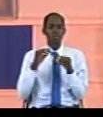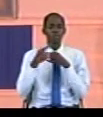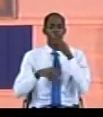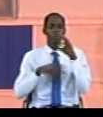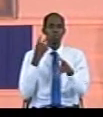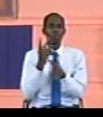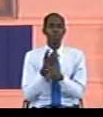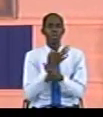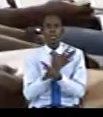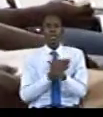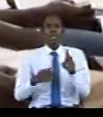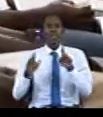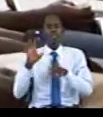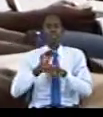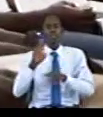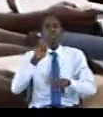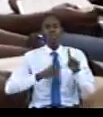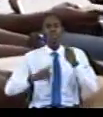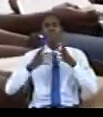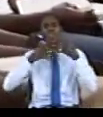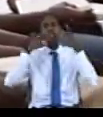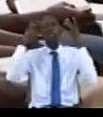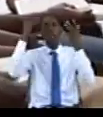Amen. And the church said, amen.